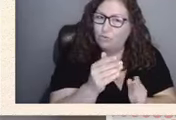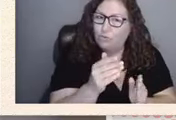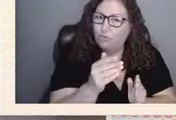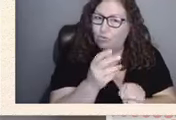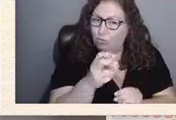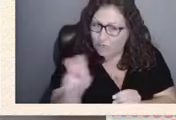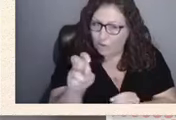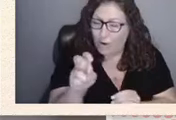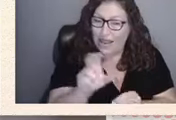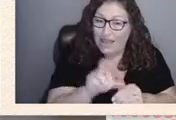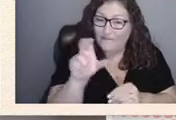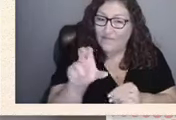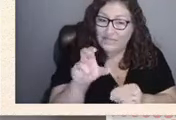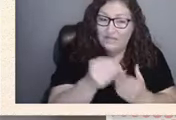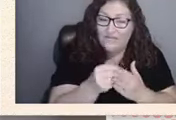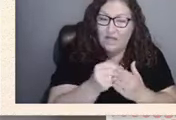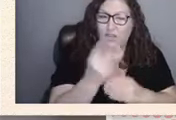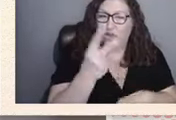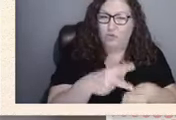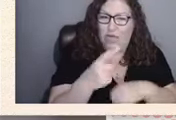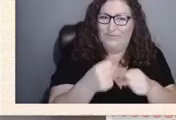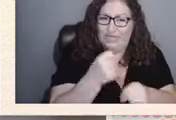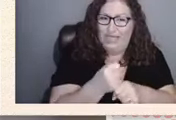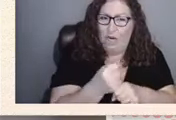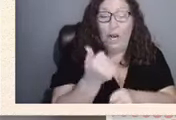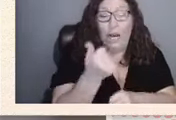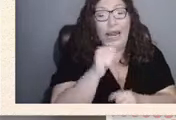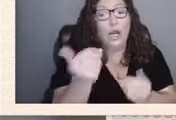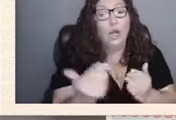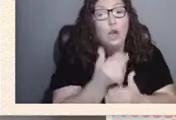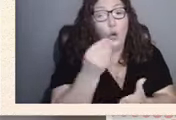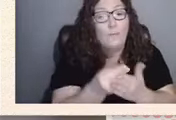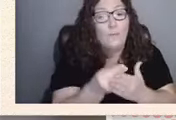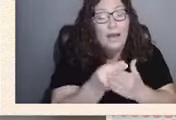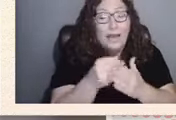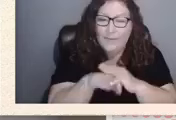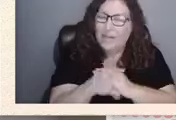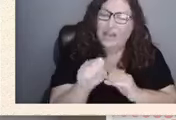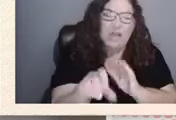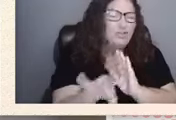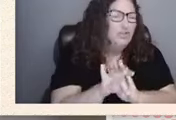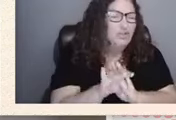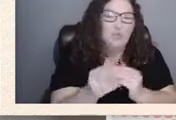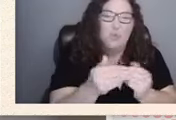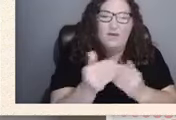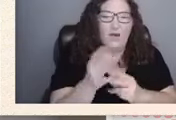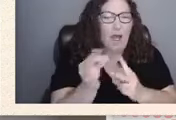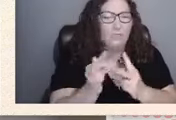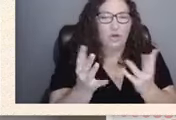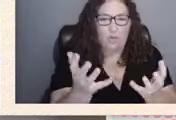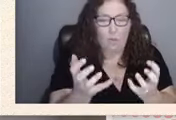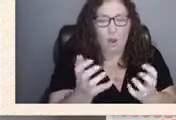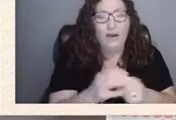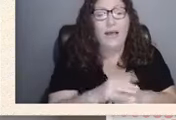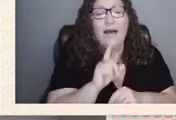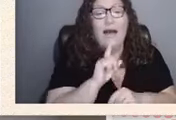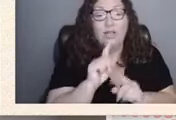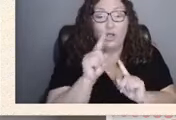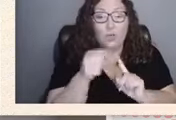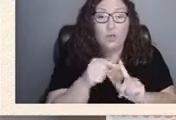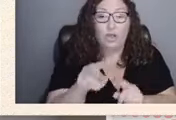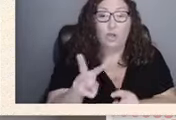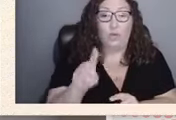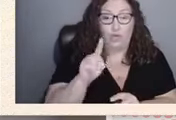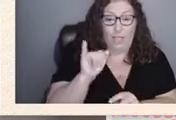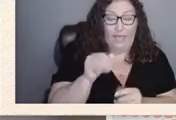funds twice a year. Any new money coming in, you can choose whatever option you want. And actually, when you take the money out, you can